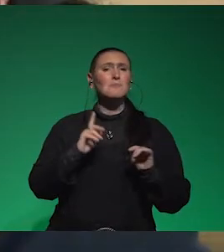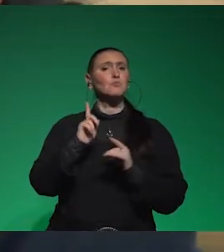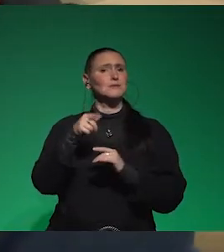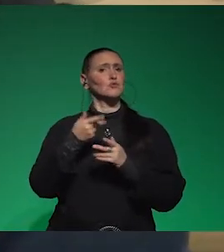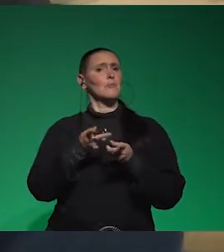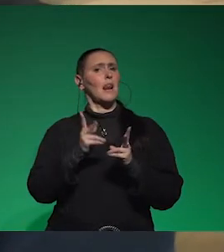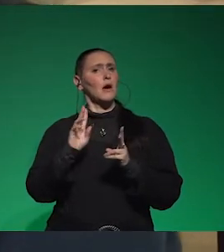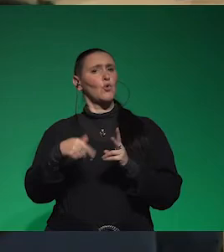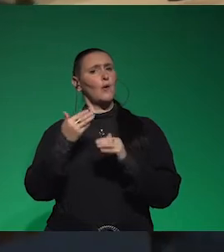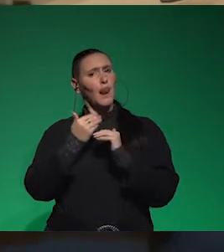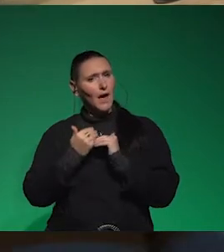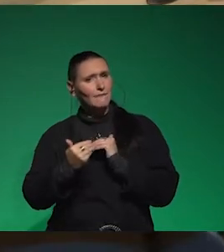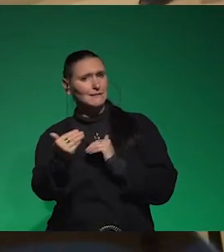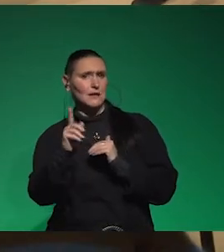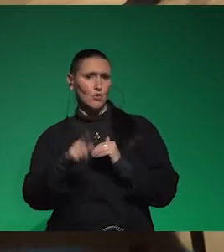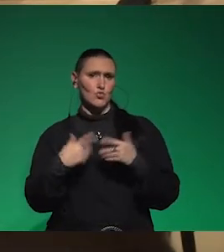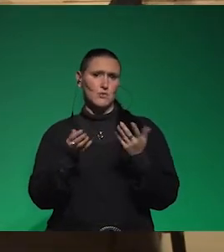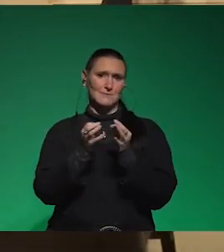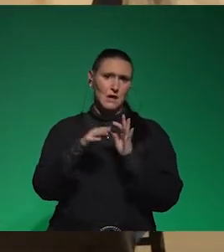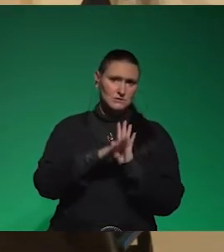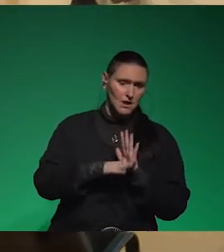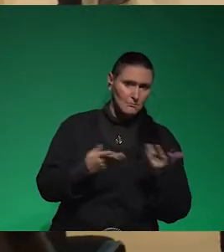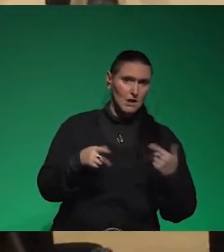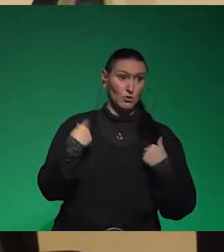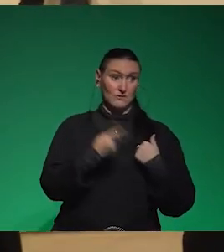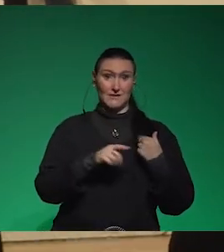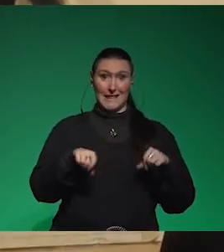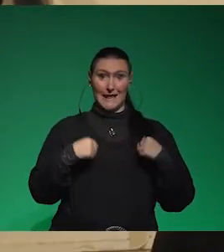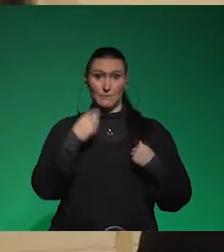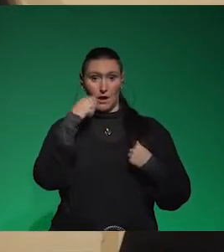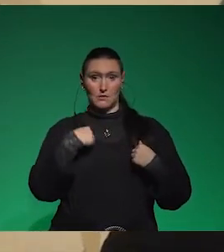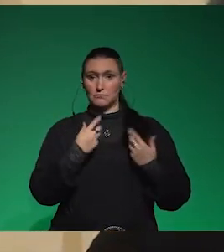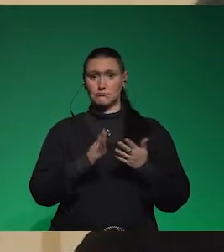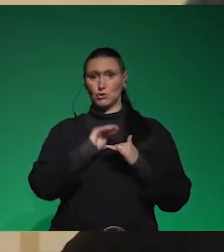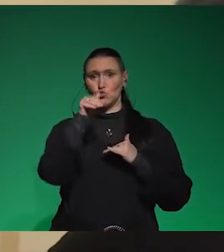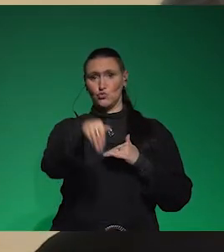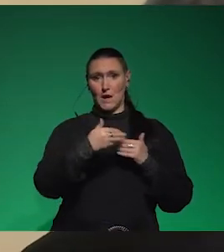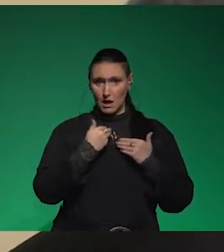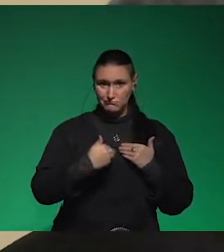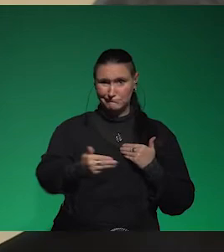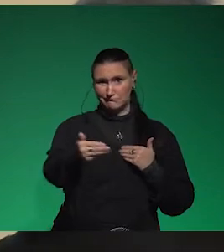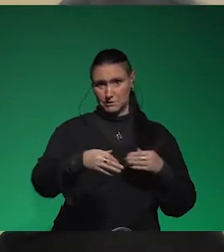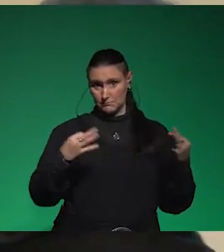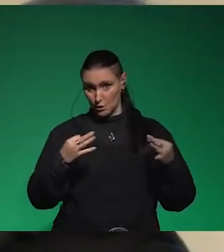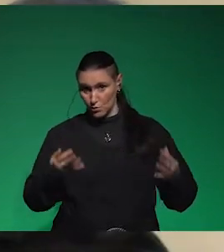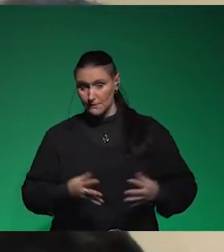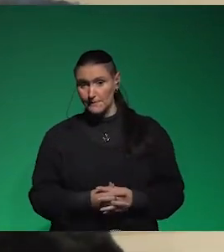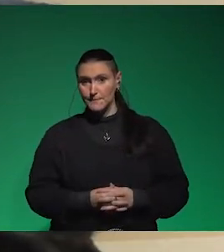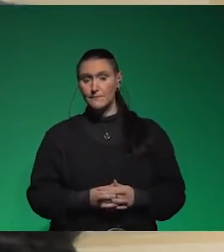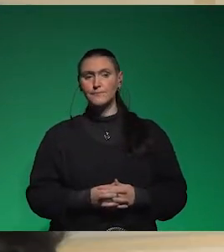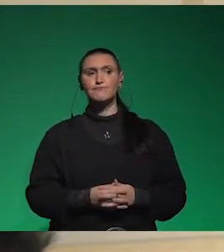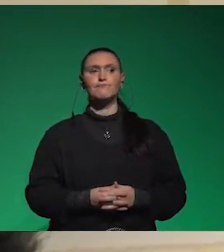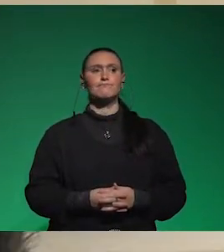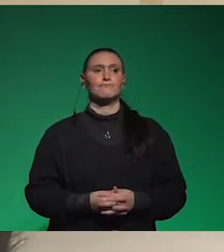so maybe there are 2 answers to that. Why are we as a consortium in Indonesia? This is because we have had long-term collaborations